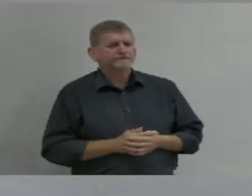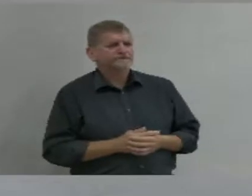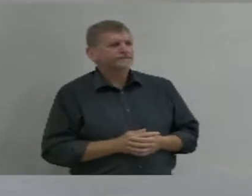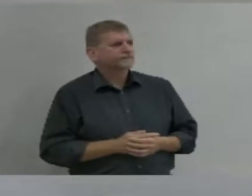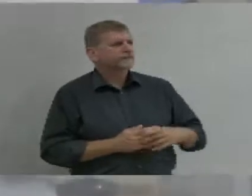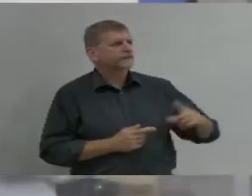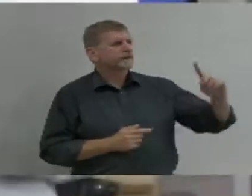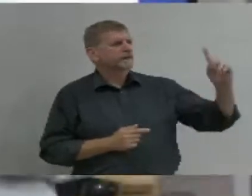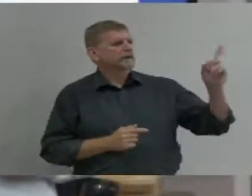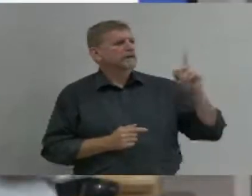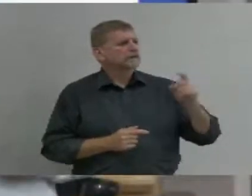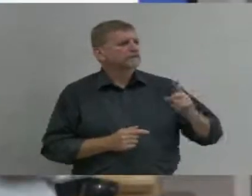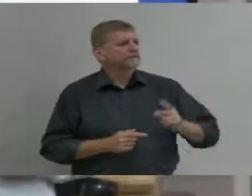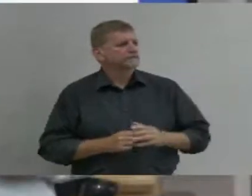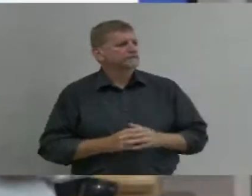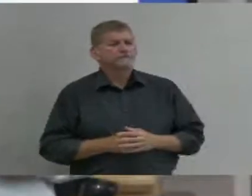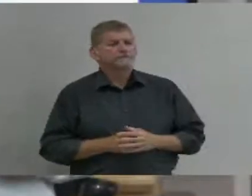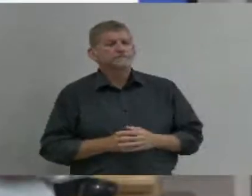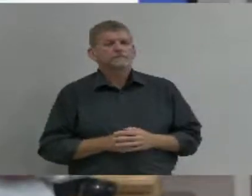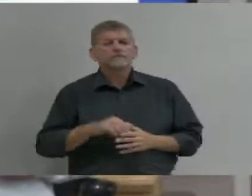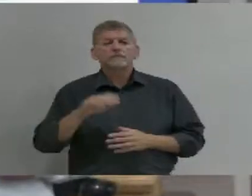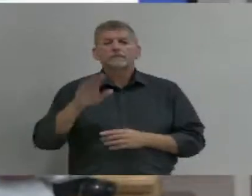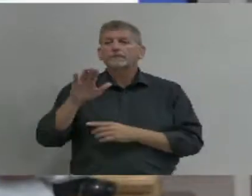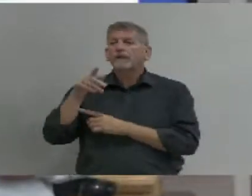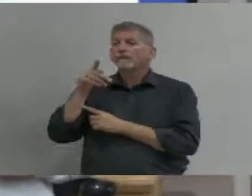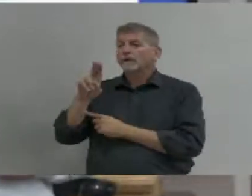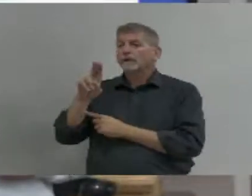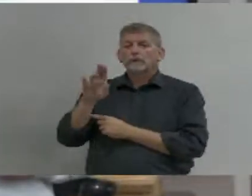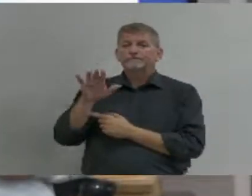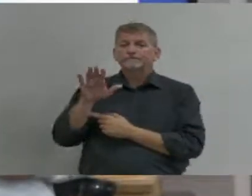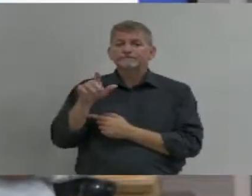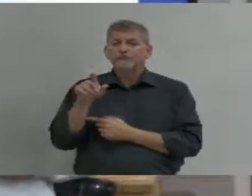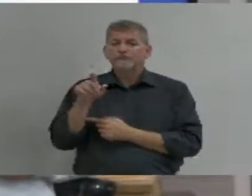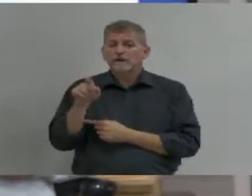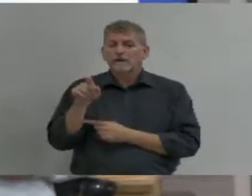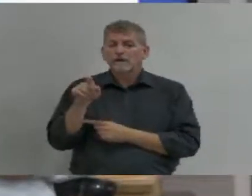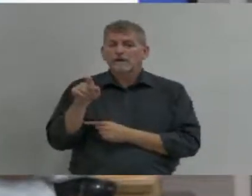So Purdue has made it clear that they will not be sharing any more information or details regarding the